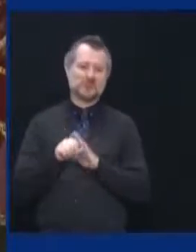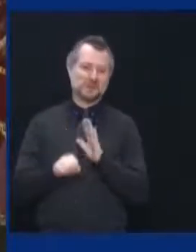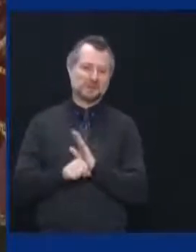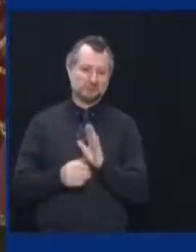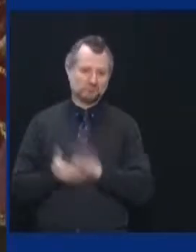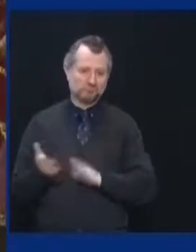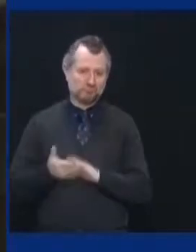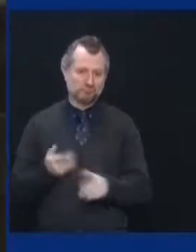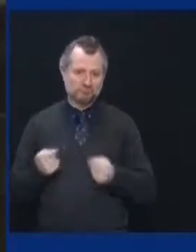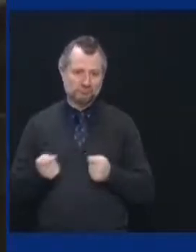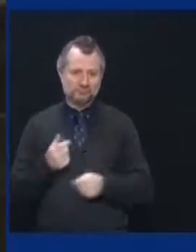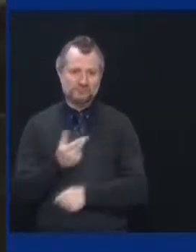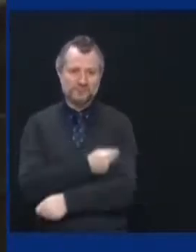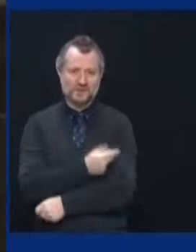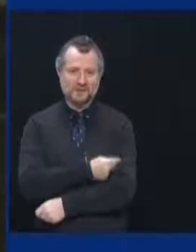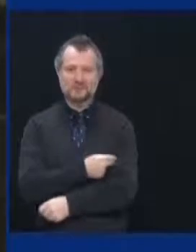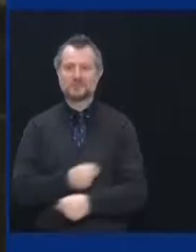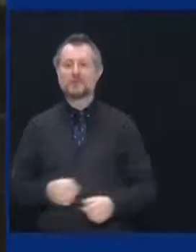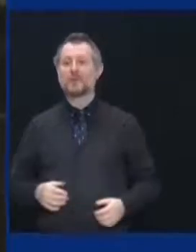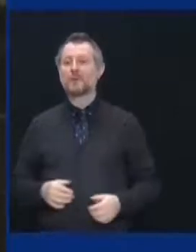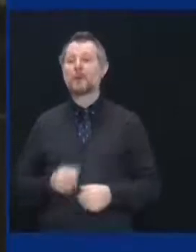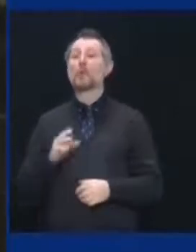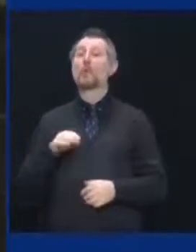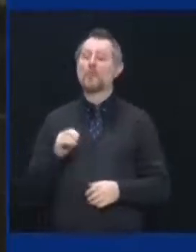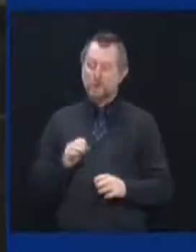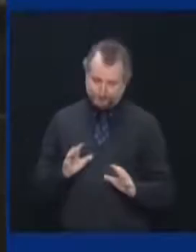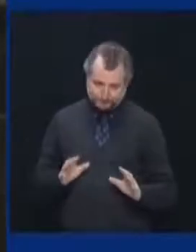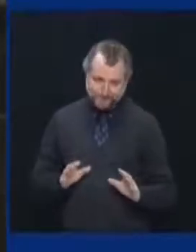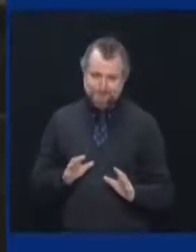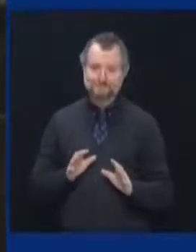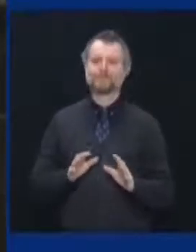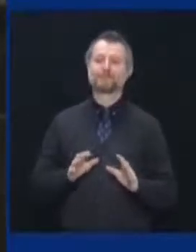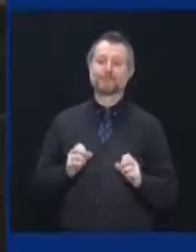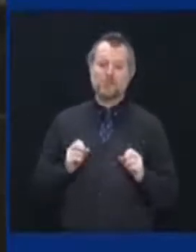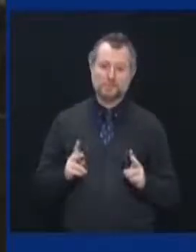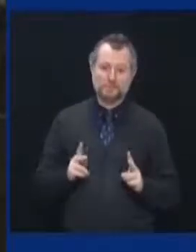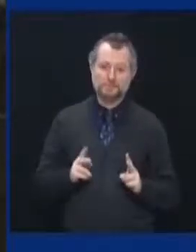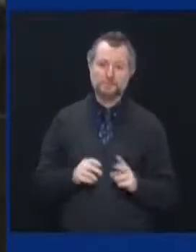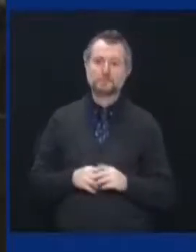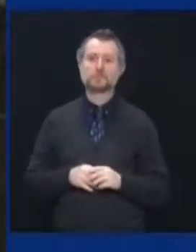state. So our